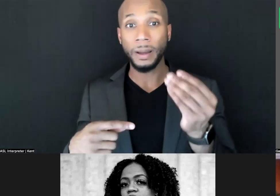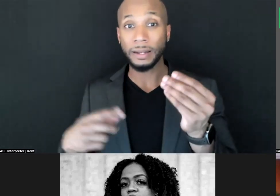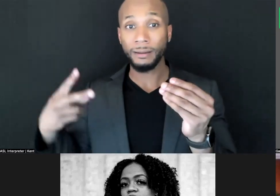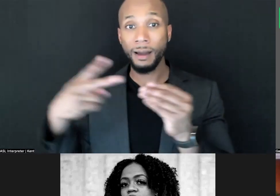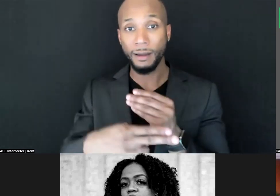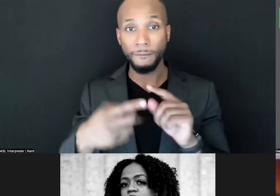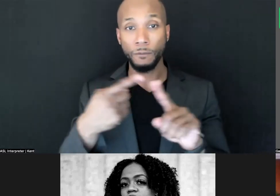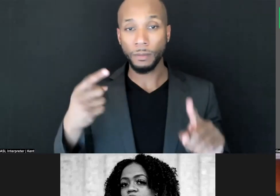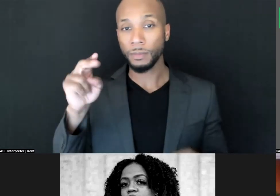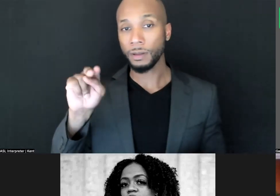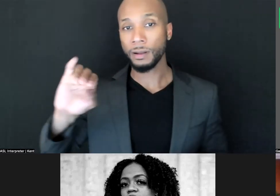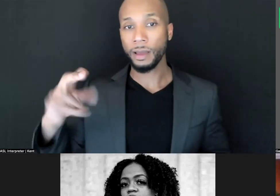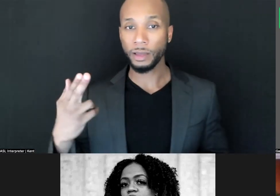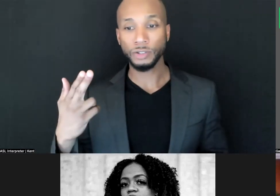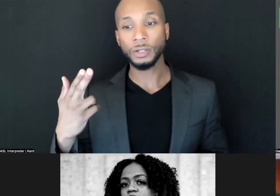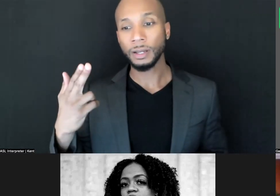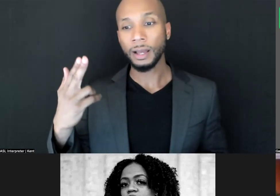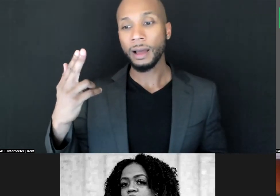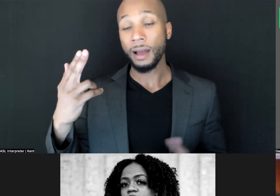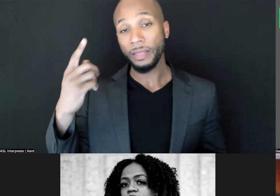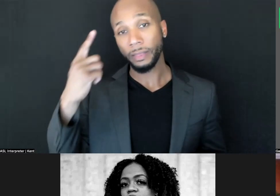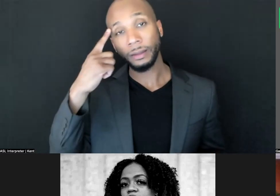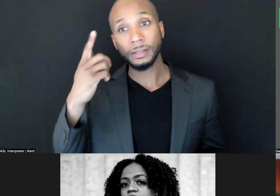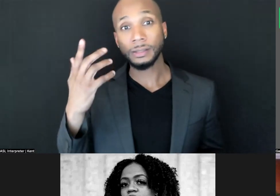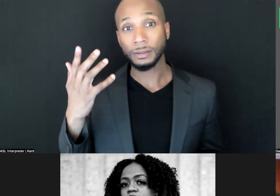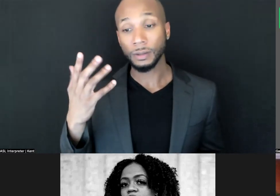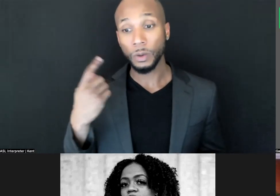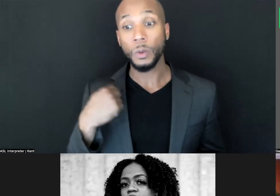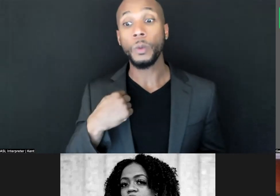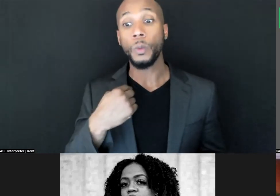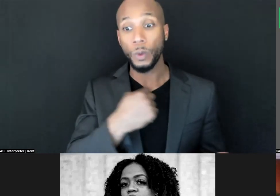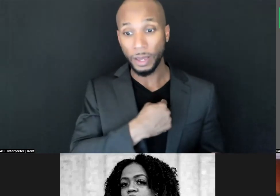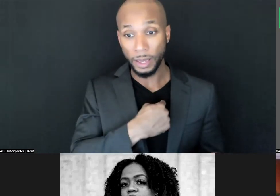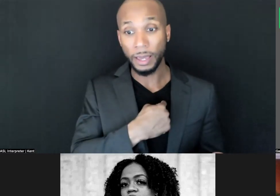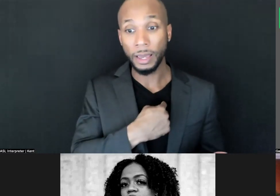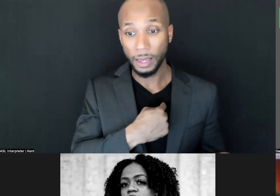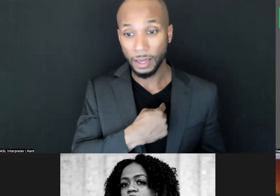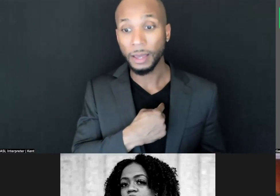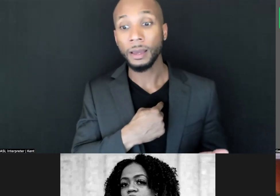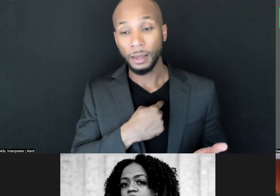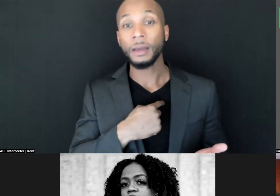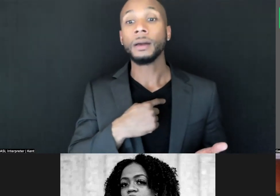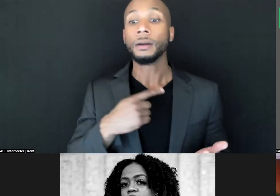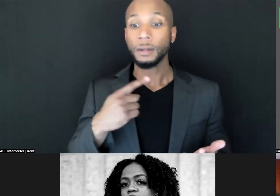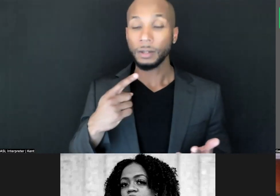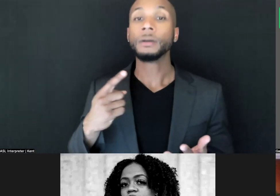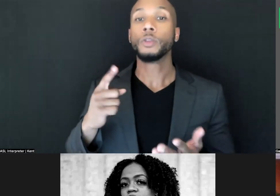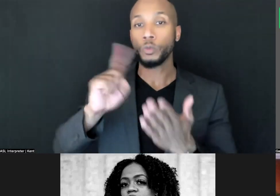NIH, I think it's if we put $1 into the research funding with the